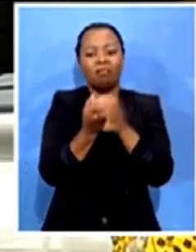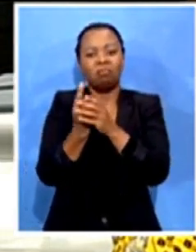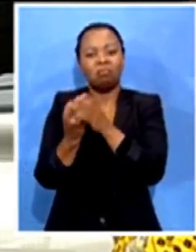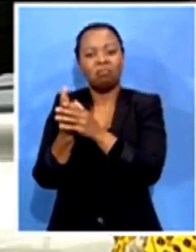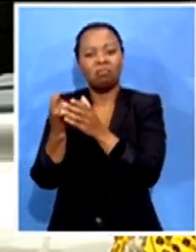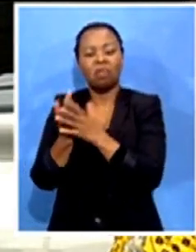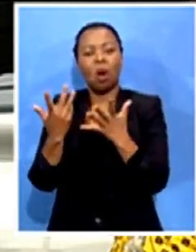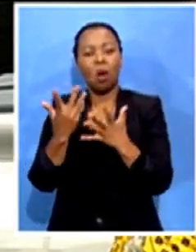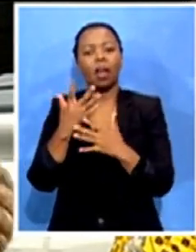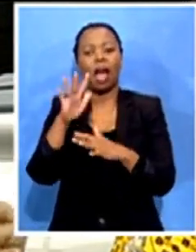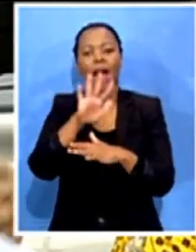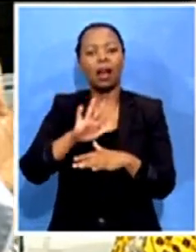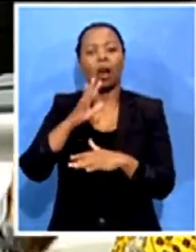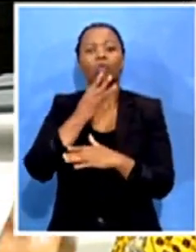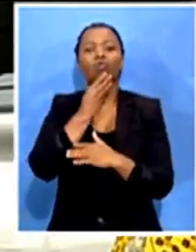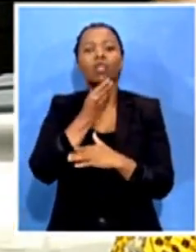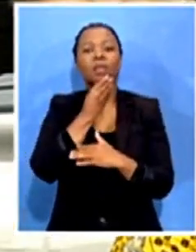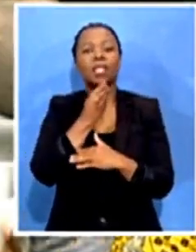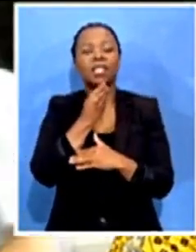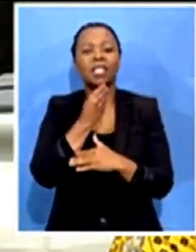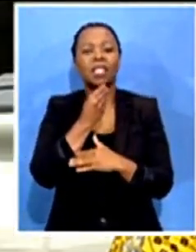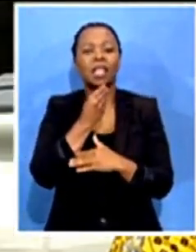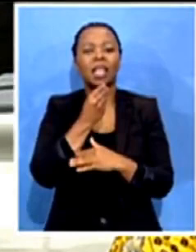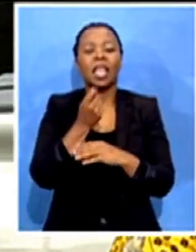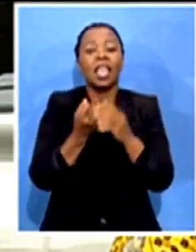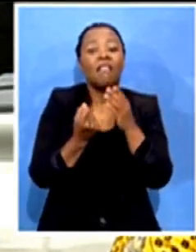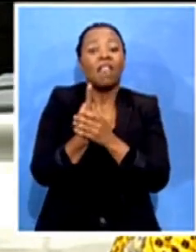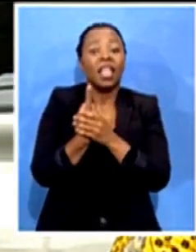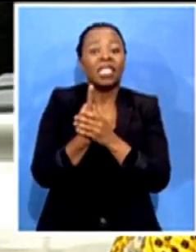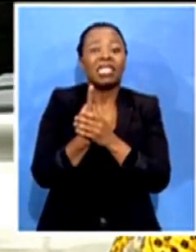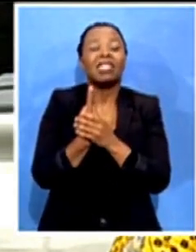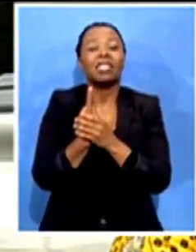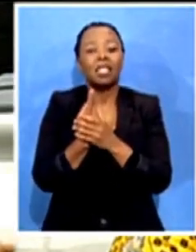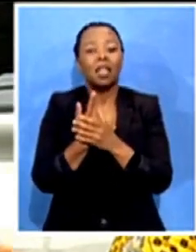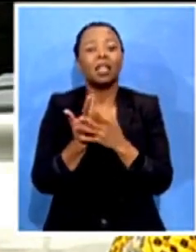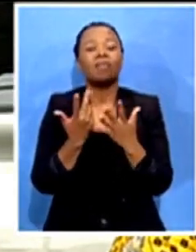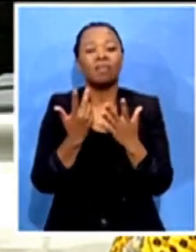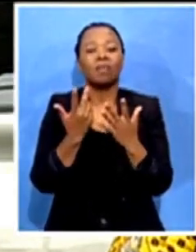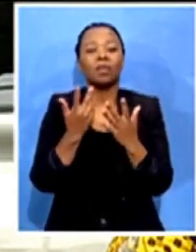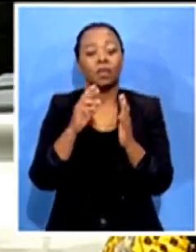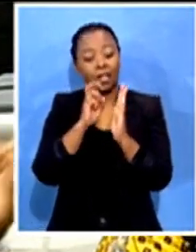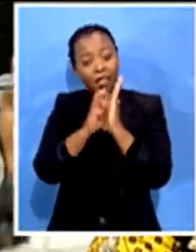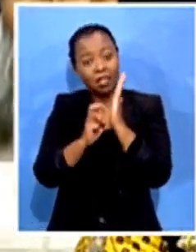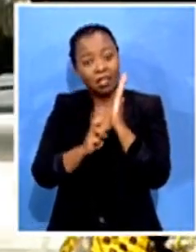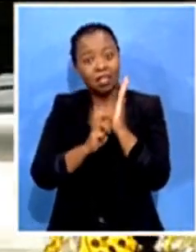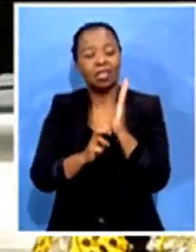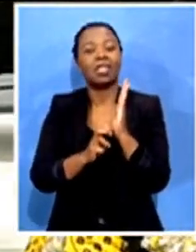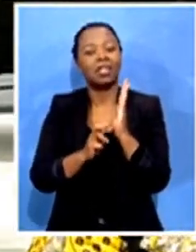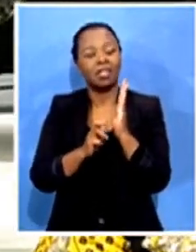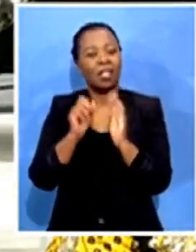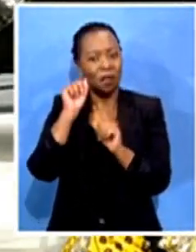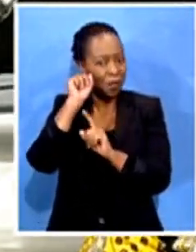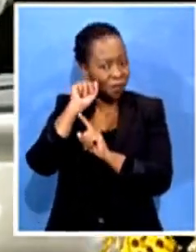Events that were a flagrant violation of the regulations. Amongst young people, we saw on